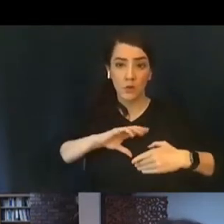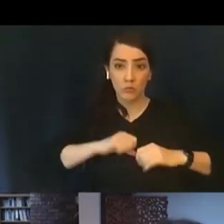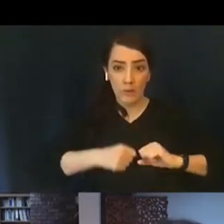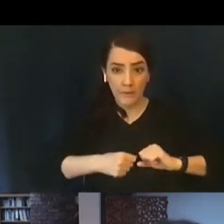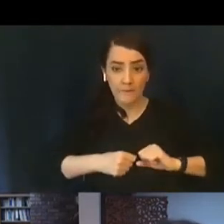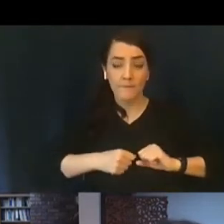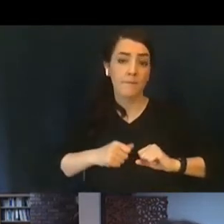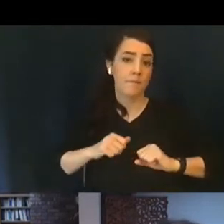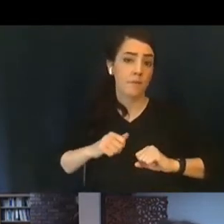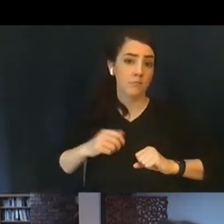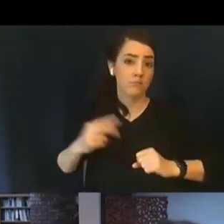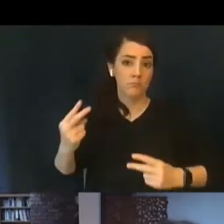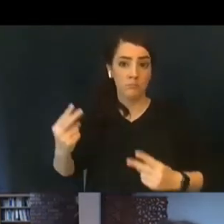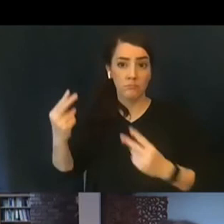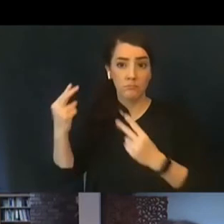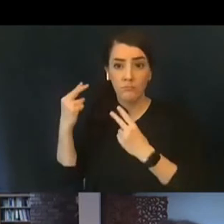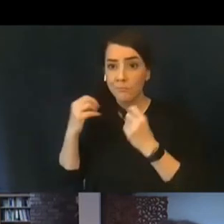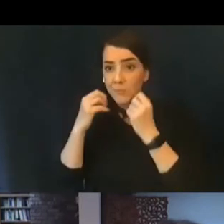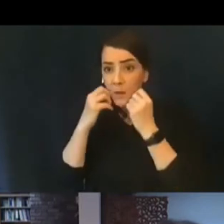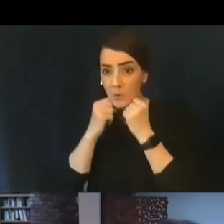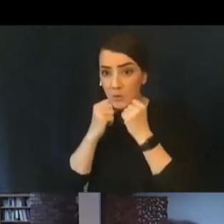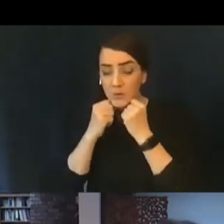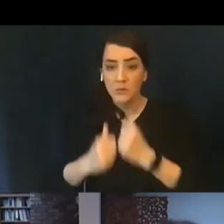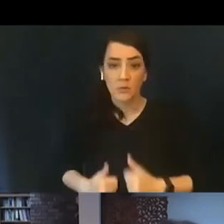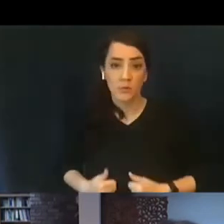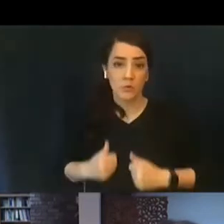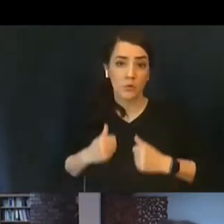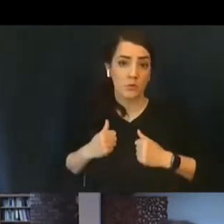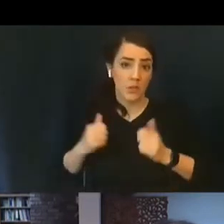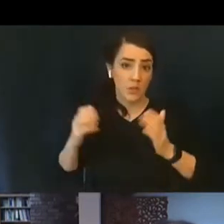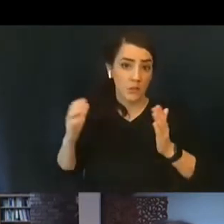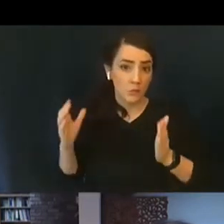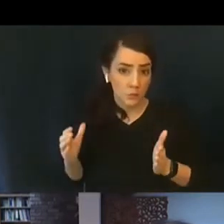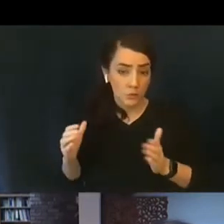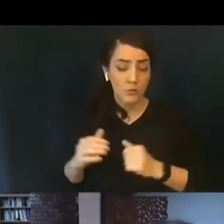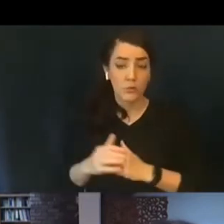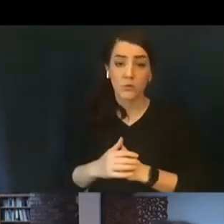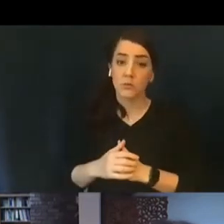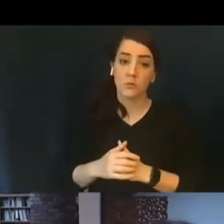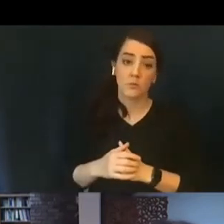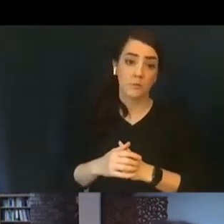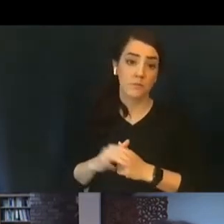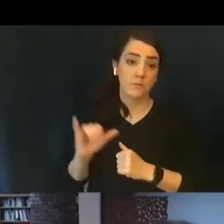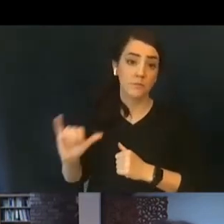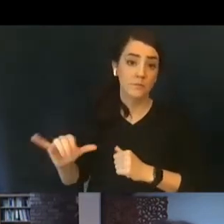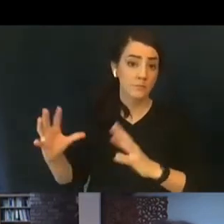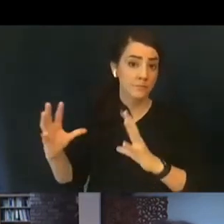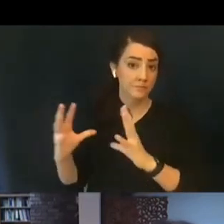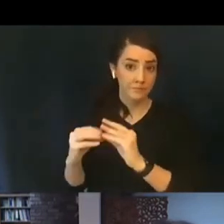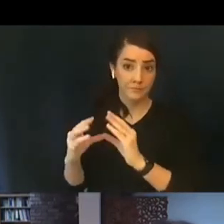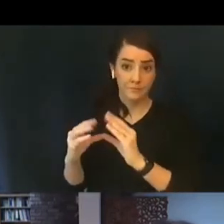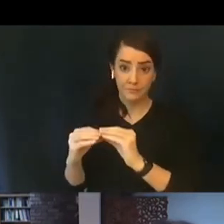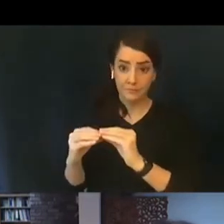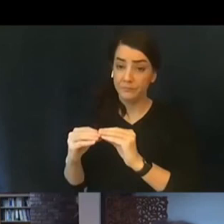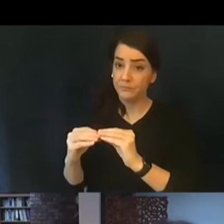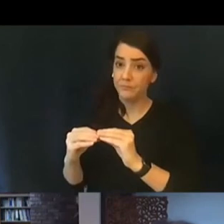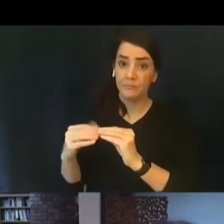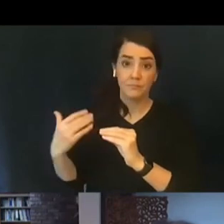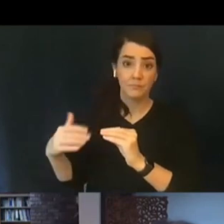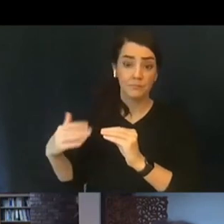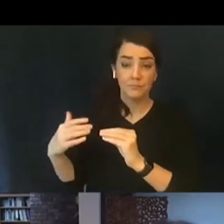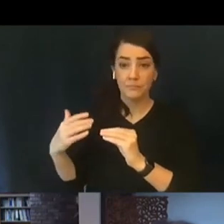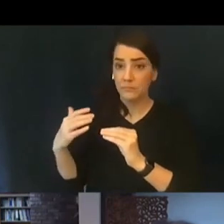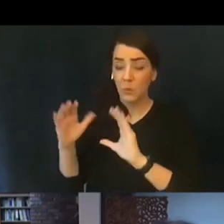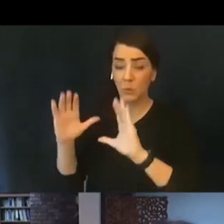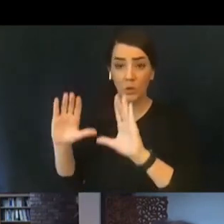memory, um, survival. Uh, we were very grateful. We are very grateful to the Armenian, uh,